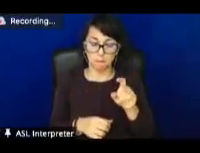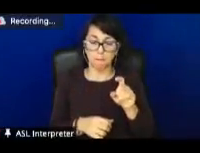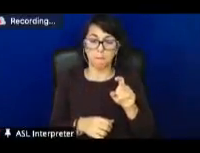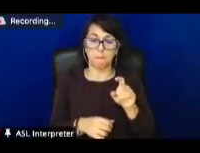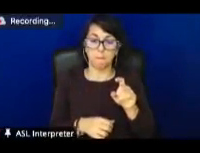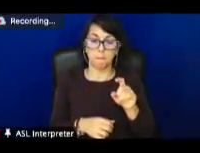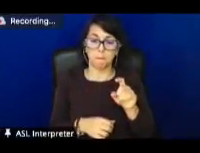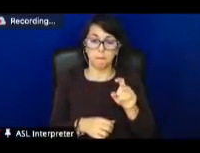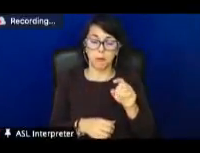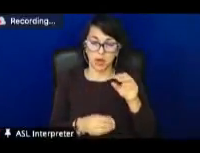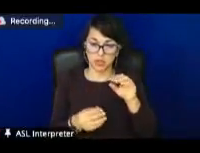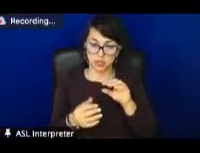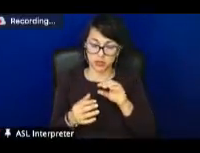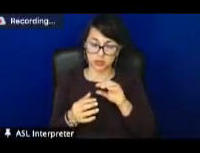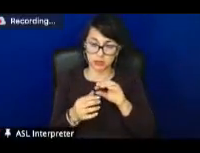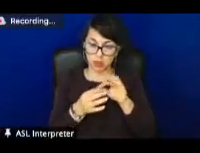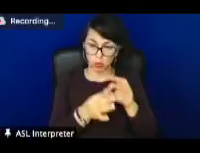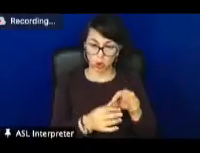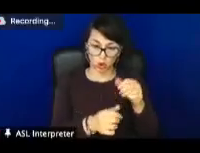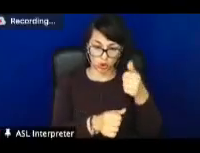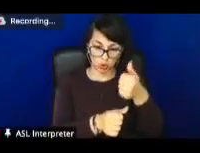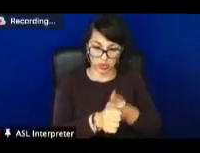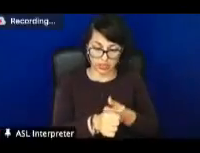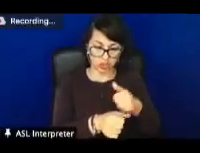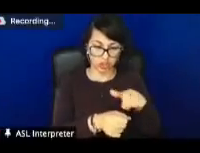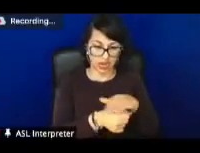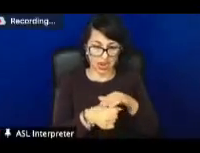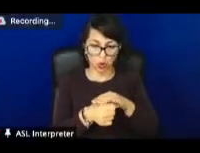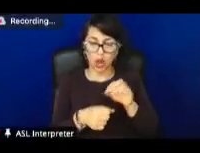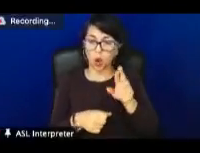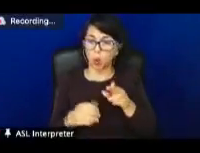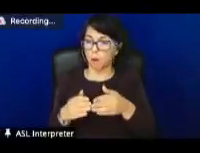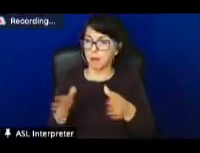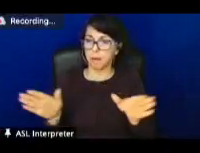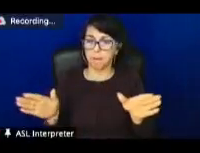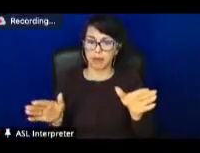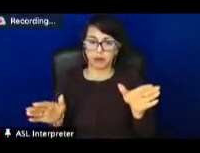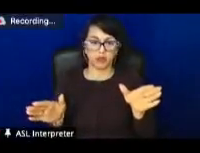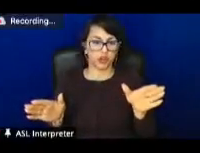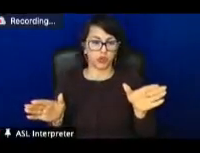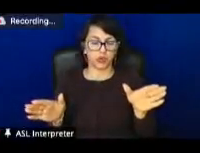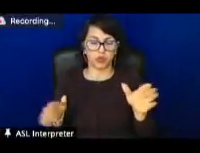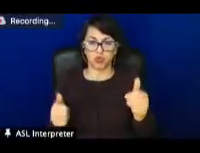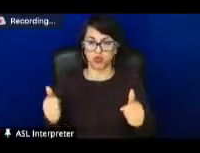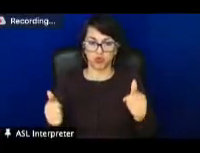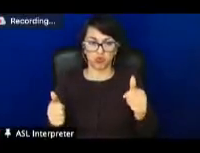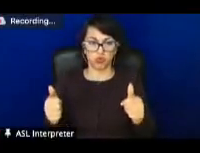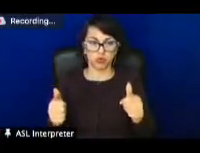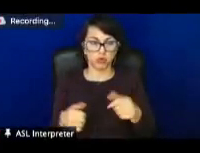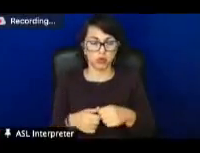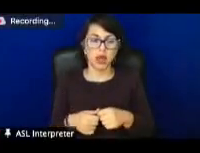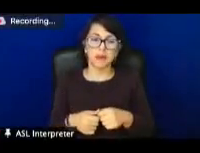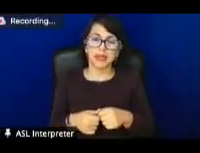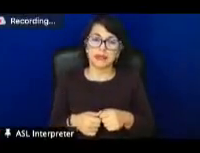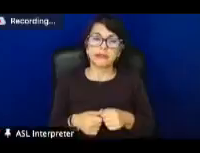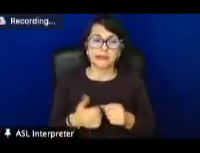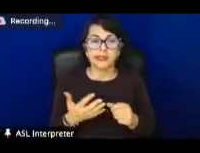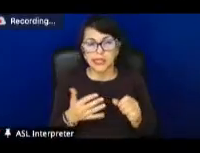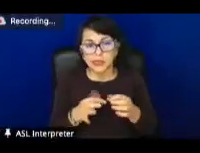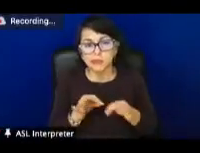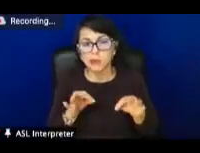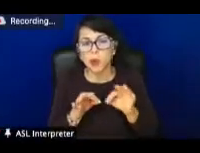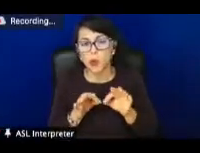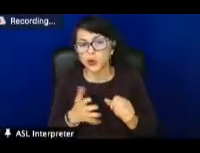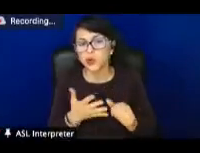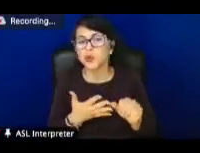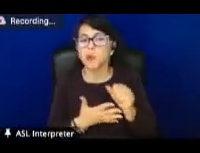it more organized. Sort of the way you've done it now with the input meetings. You don't necessarily stick to it, but you at least prioritize what you're going to